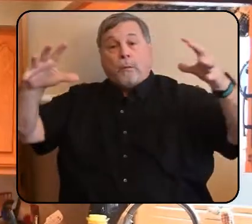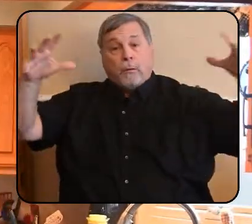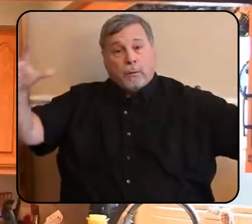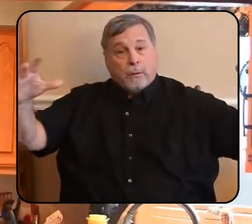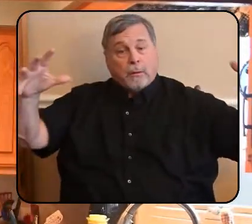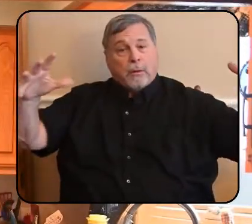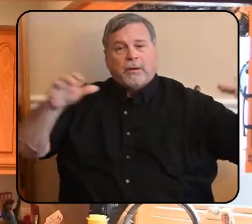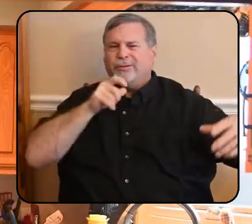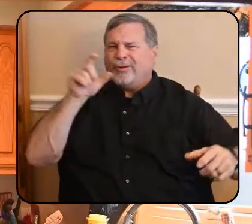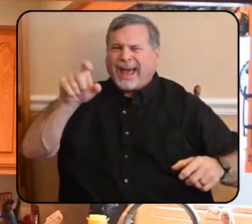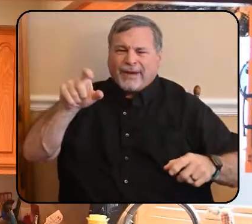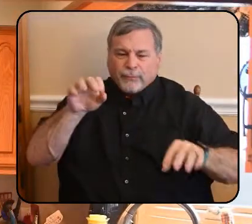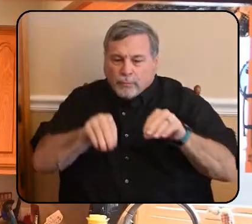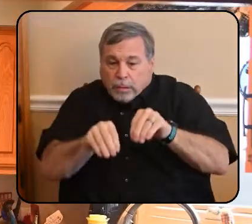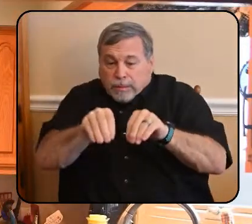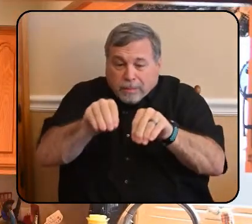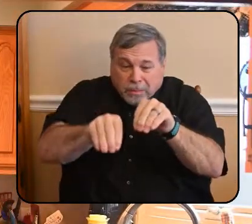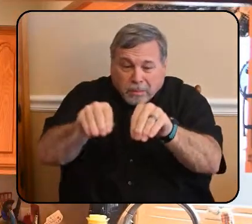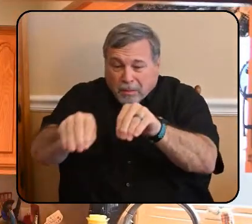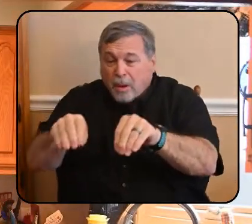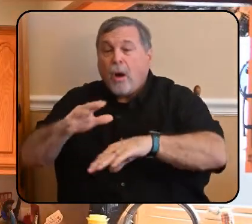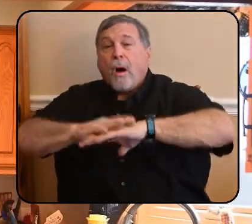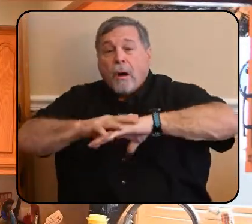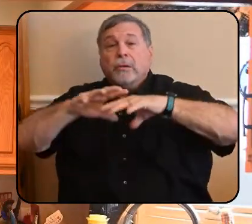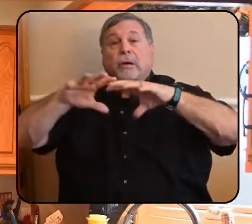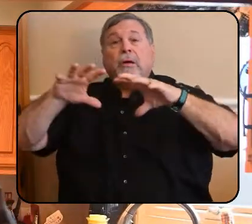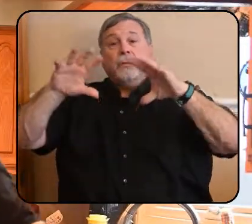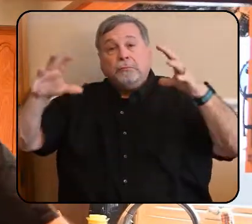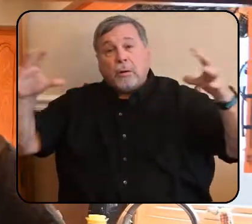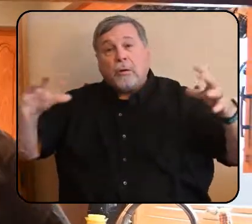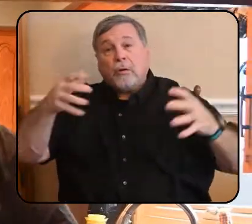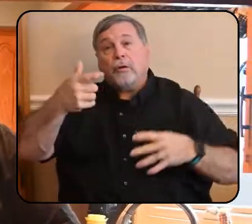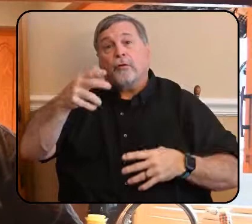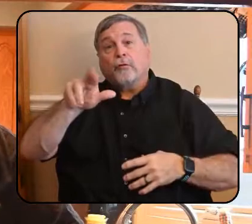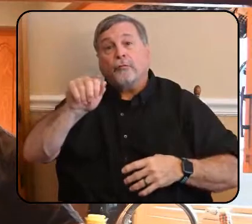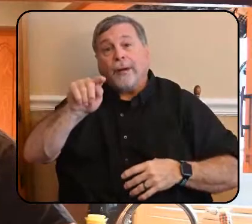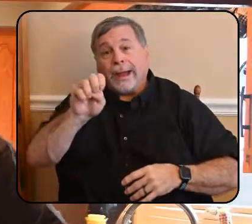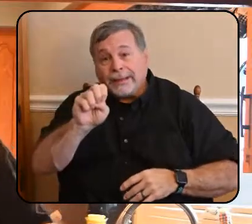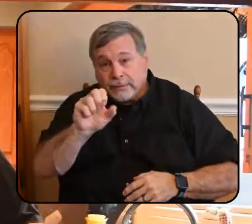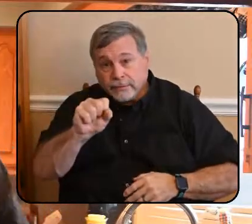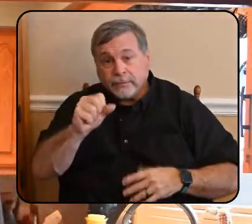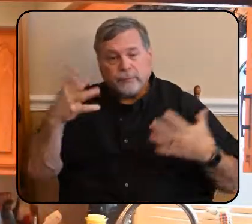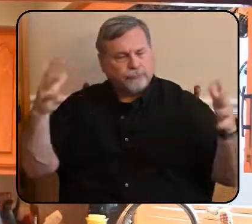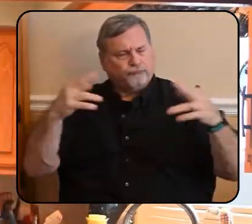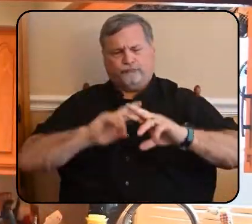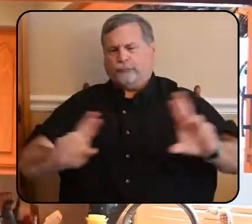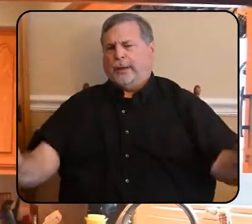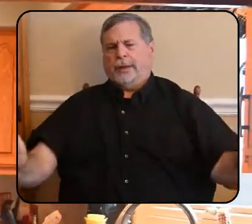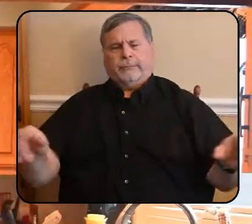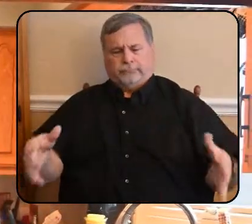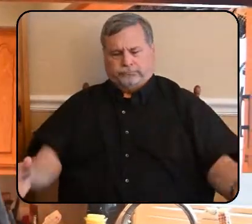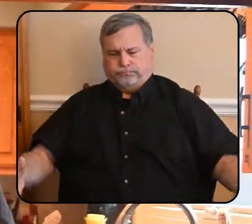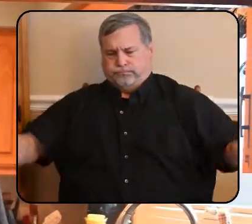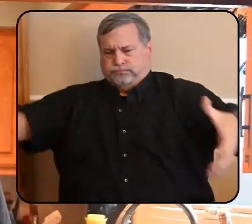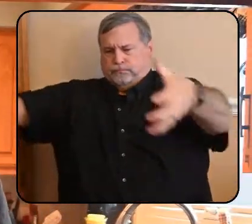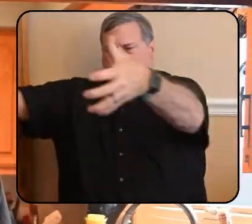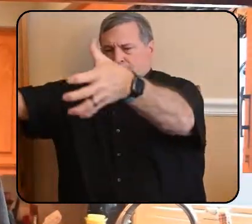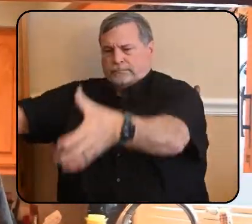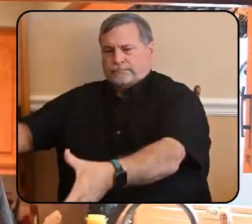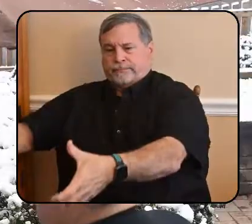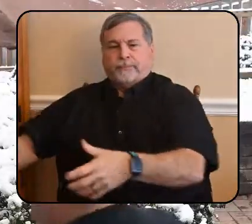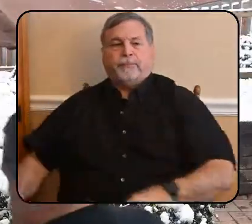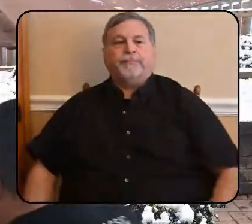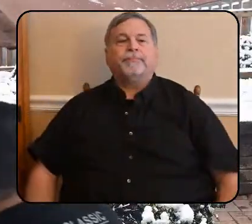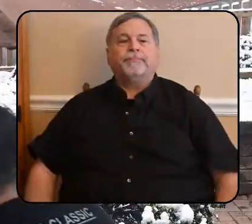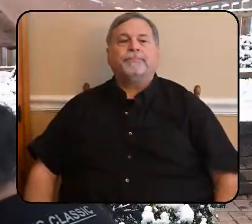have to arrange all these little pieces on our smoking grates. We can just have it on this piece as we have it here.